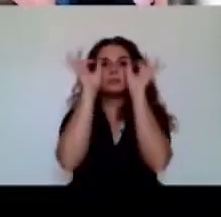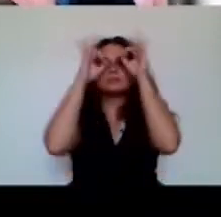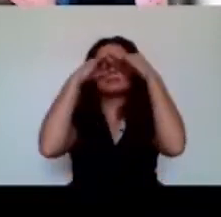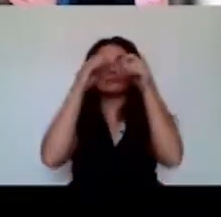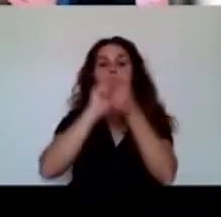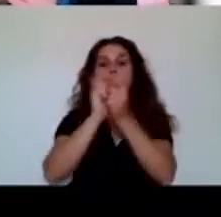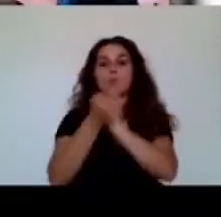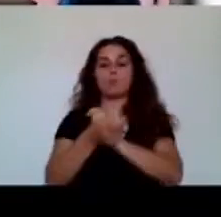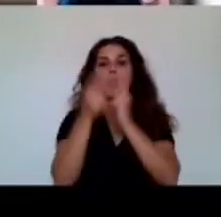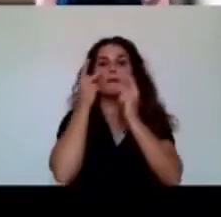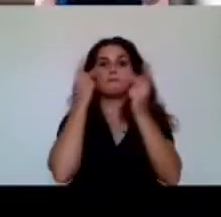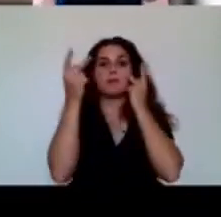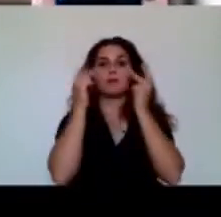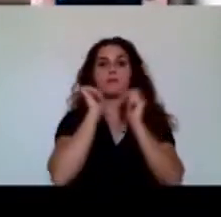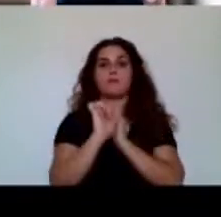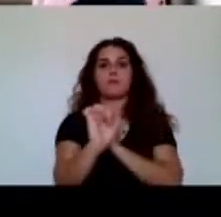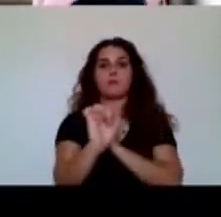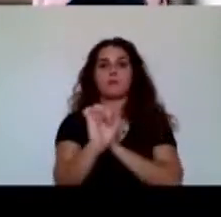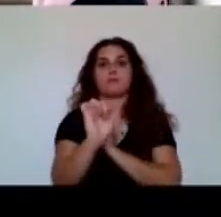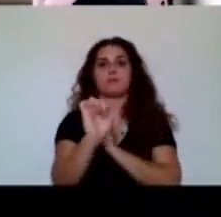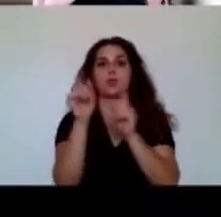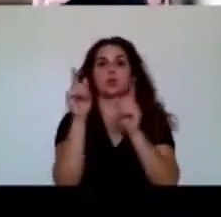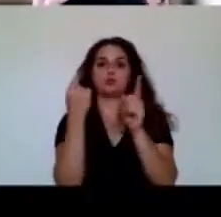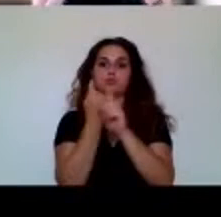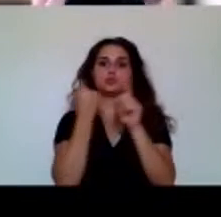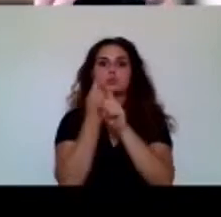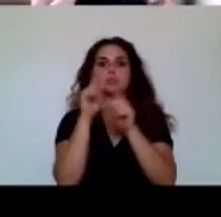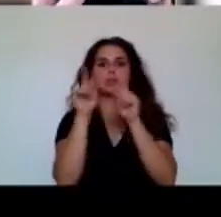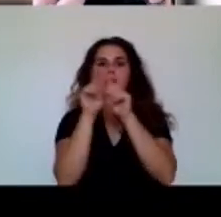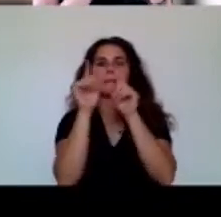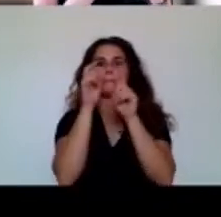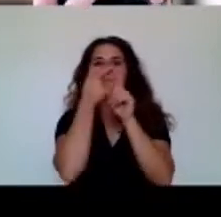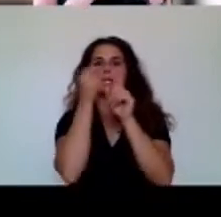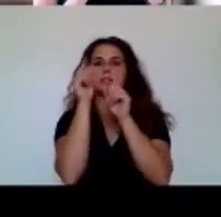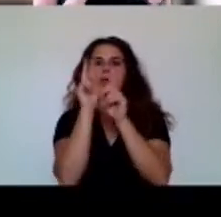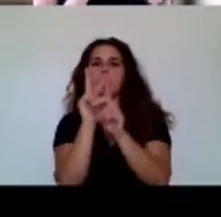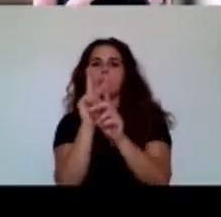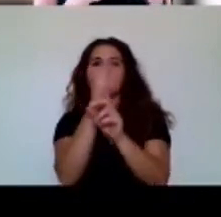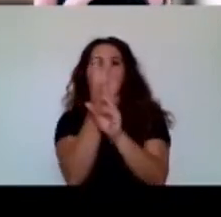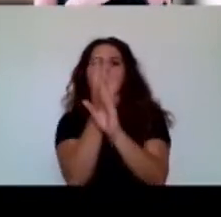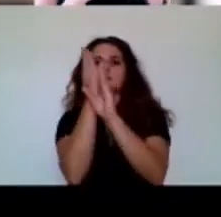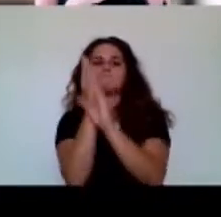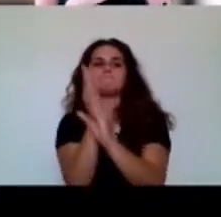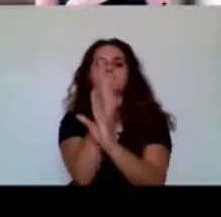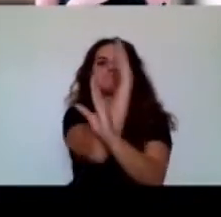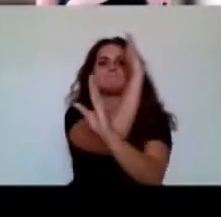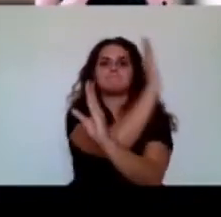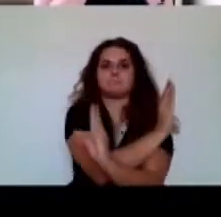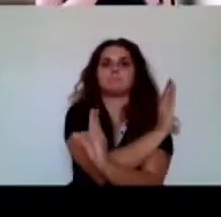visual field, and everything is going to appear to be 2 ticks to the left of where it